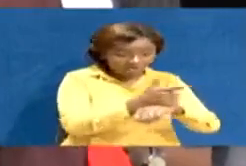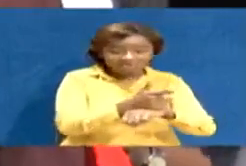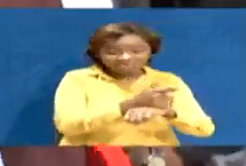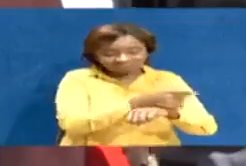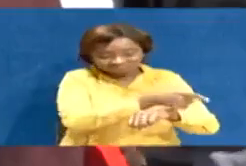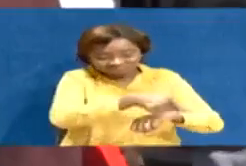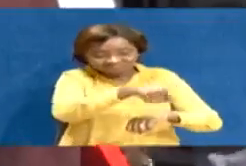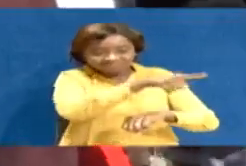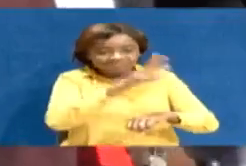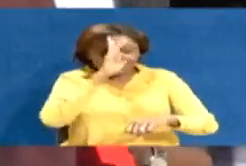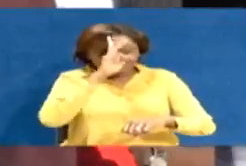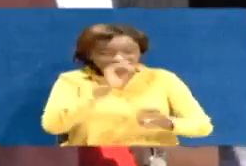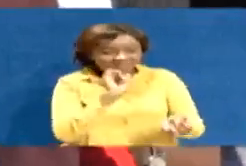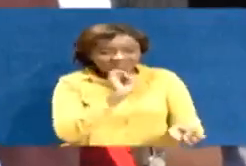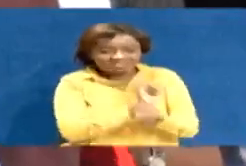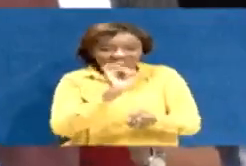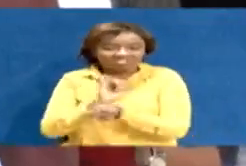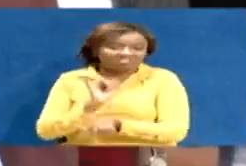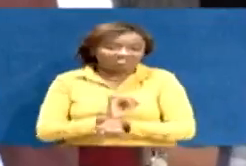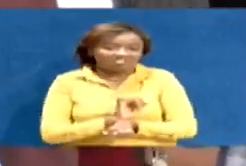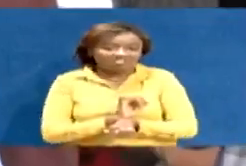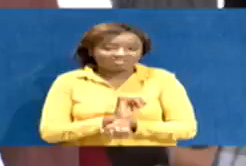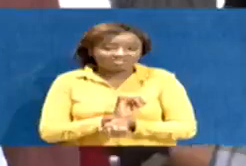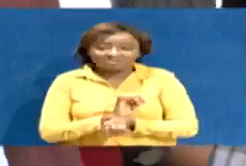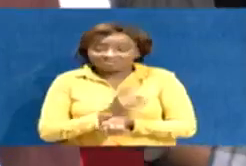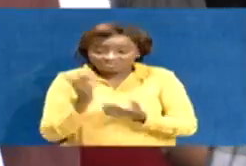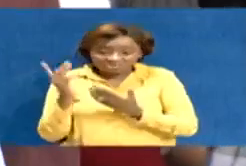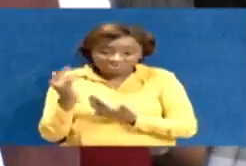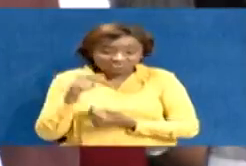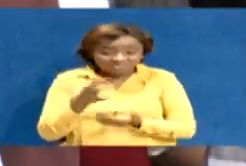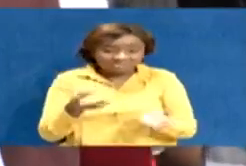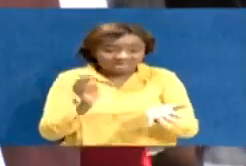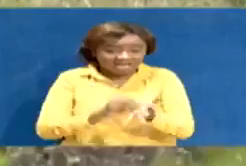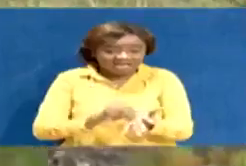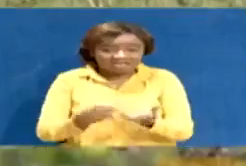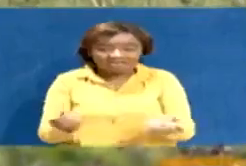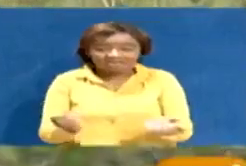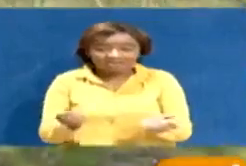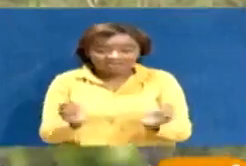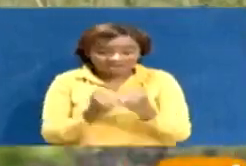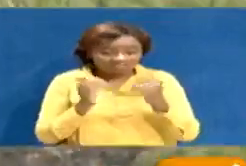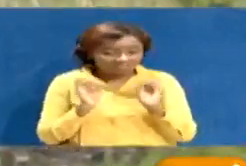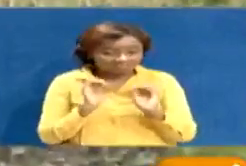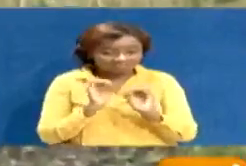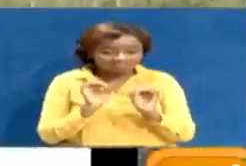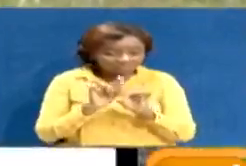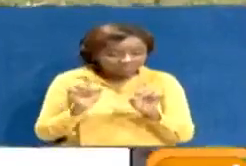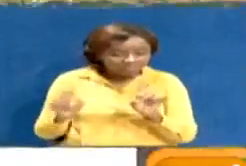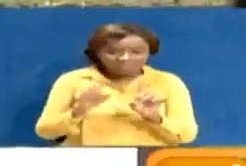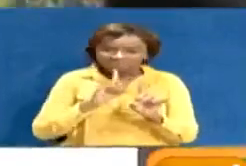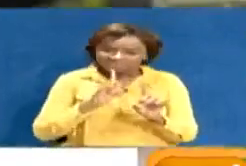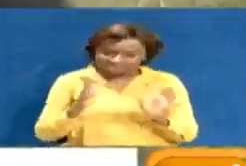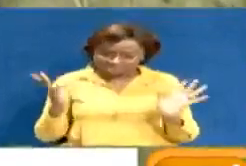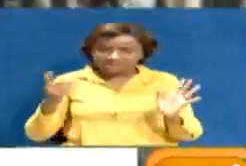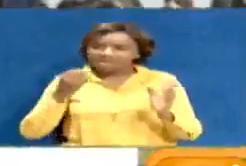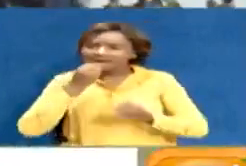worse, and I think it should come to a stop, and this should not happen again to any journalist in this nation. They say despite clearly